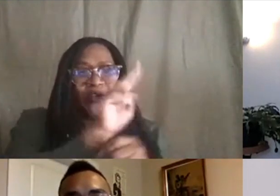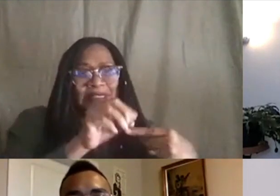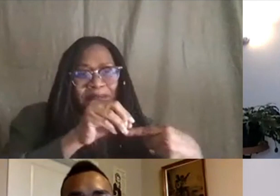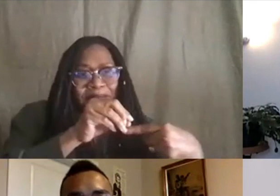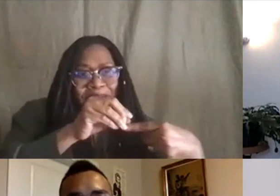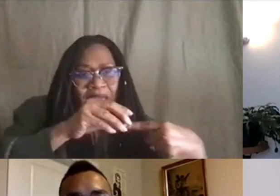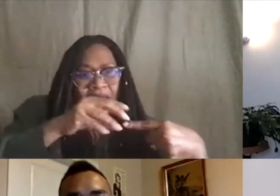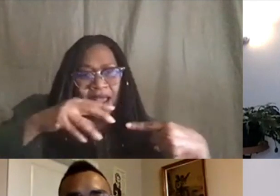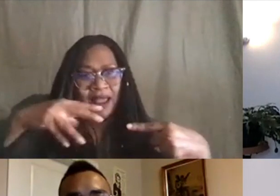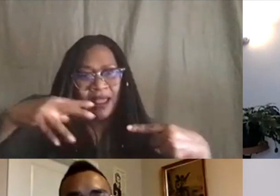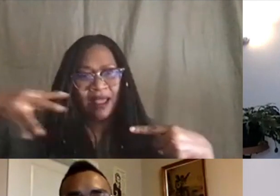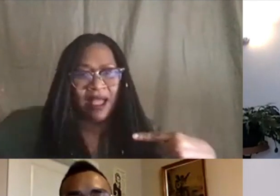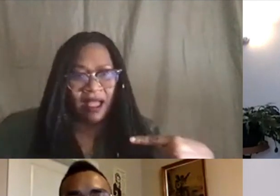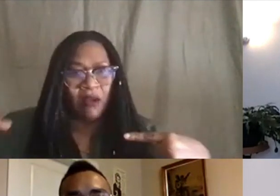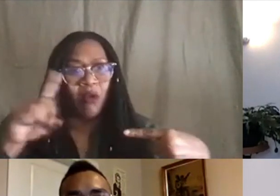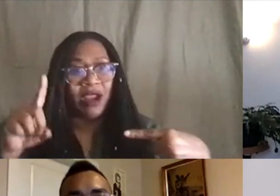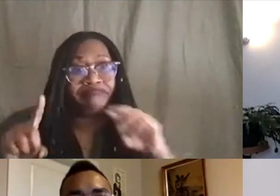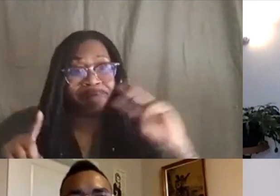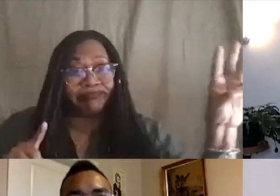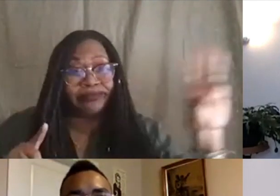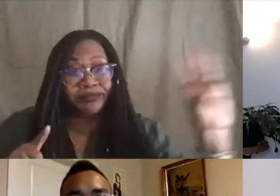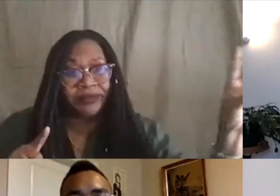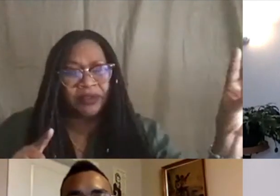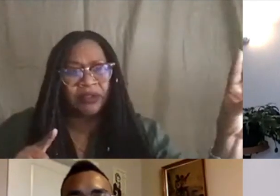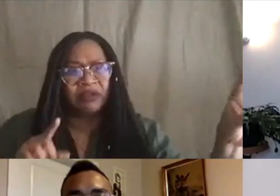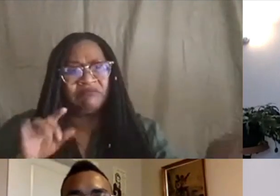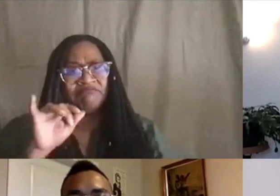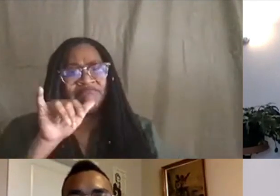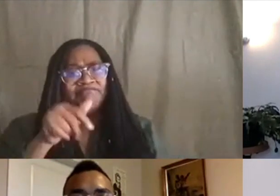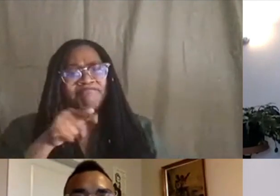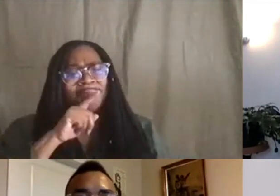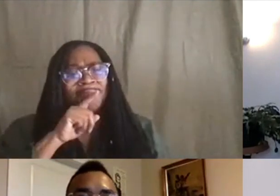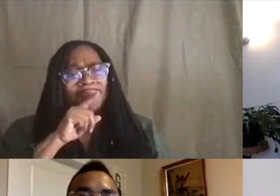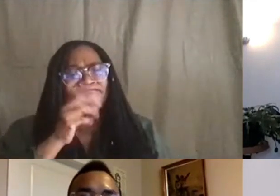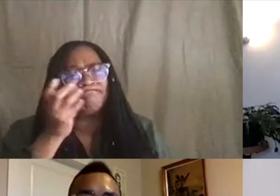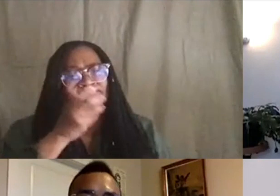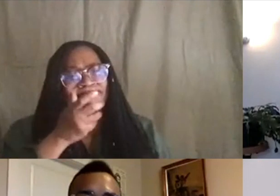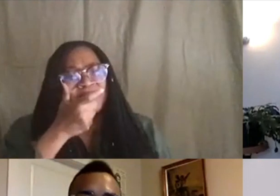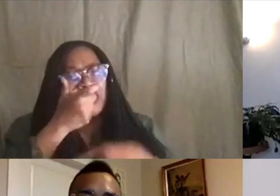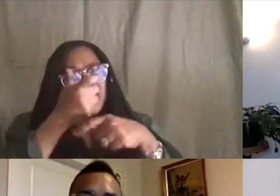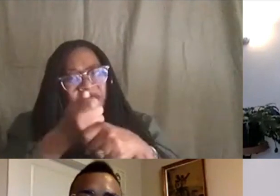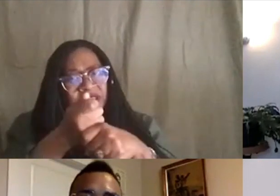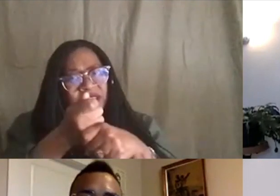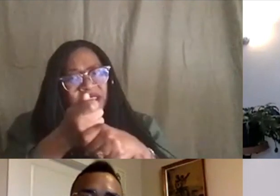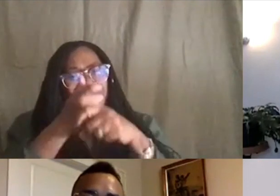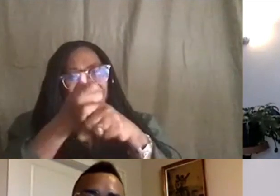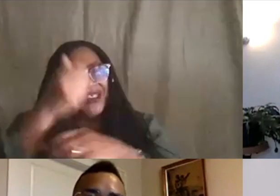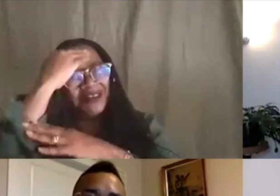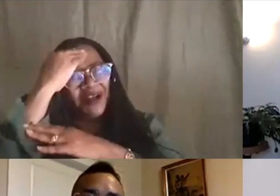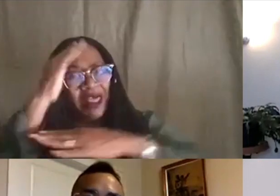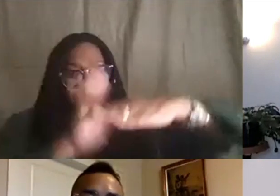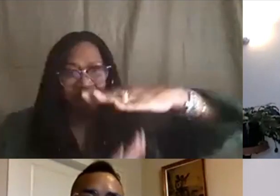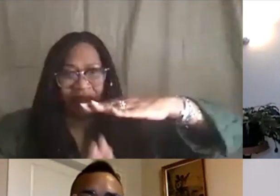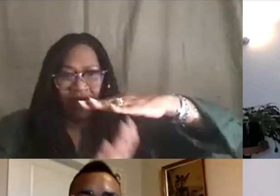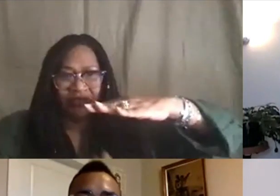in the West. And it's interesting to think about how foundational